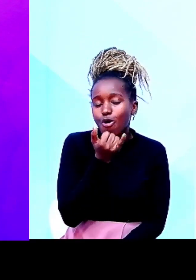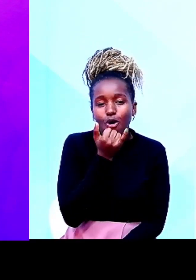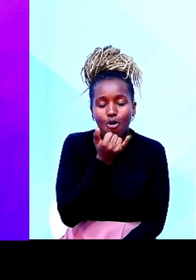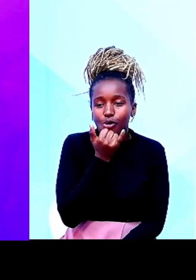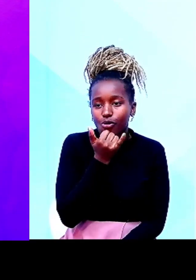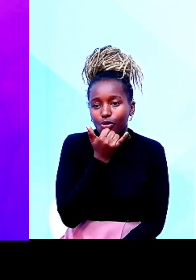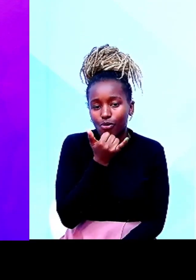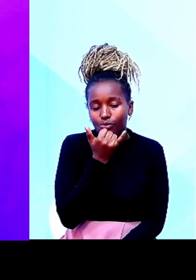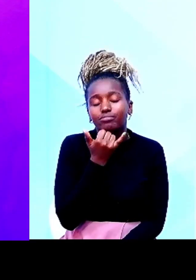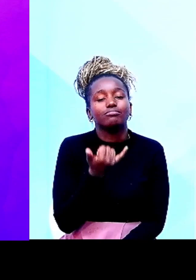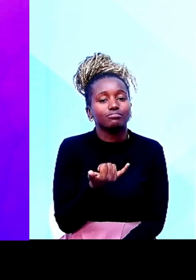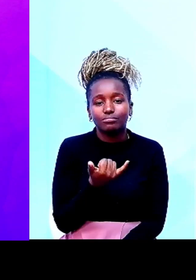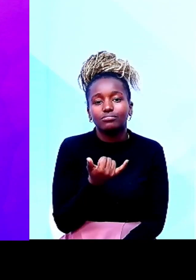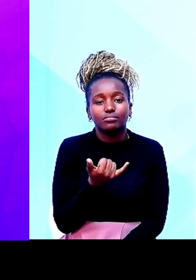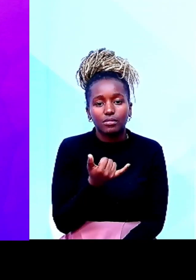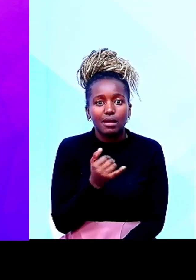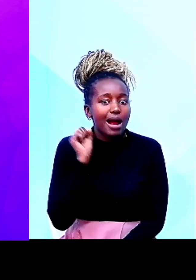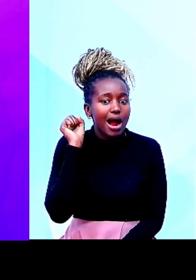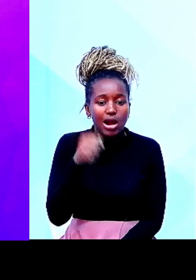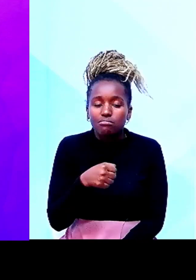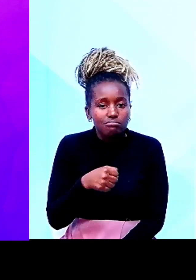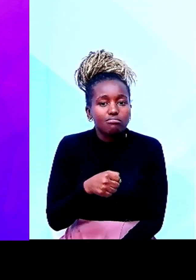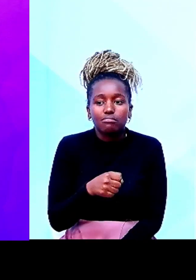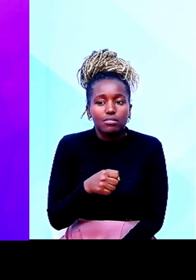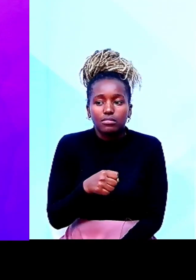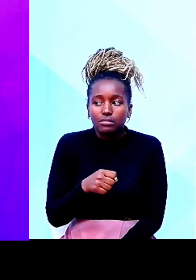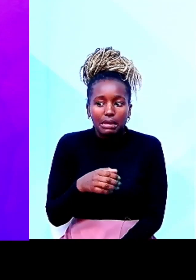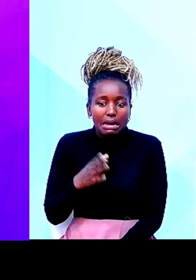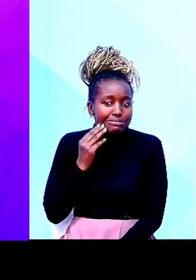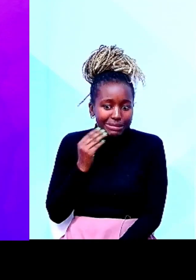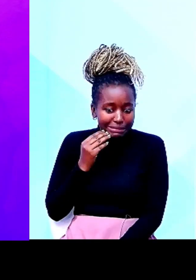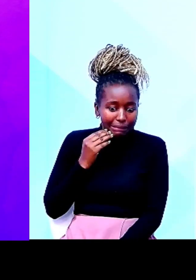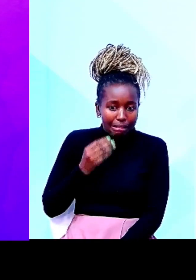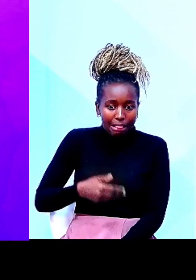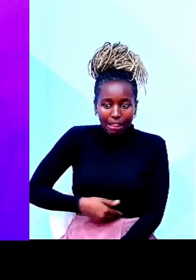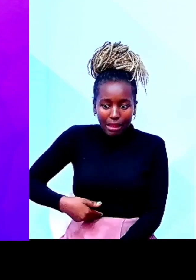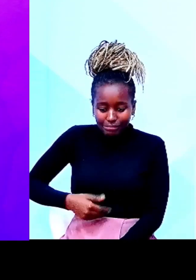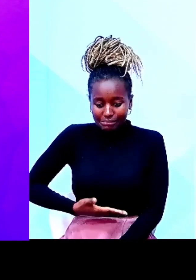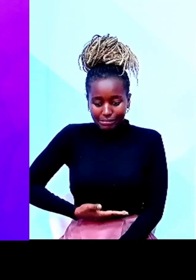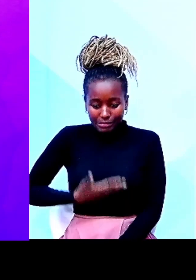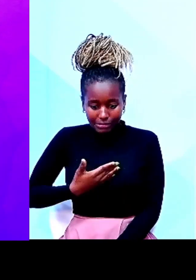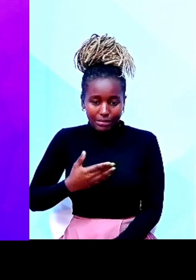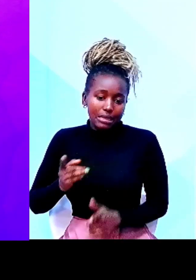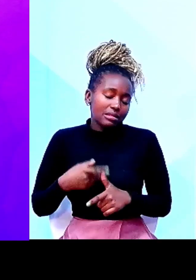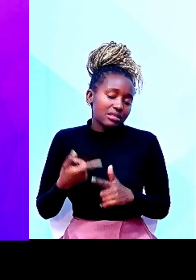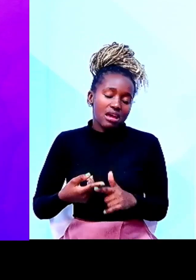So those are two different triggers